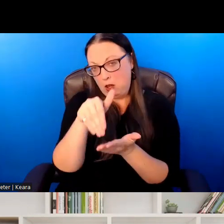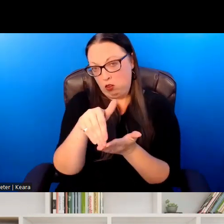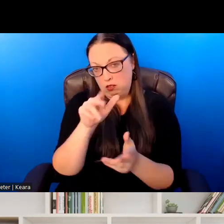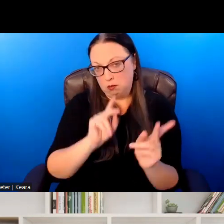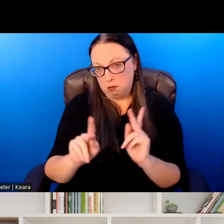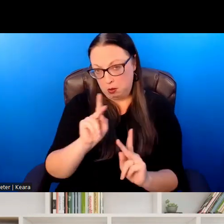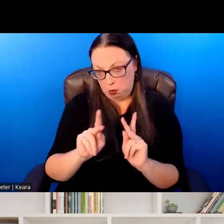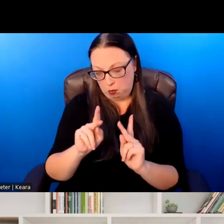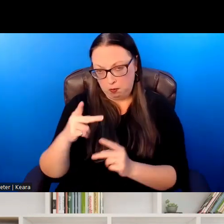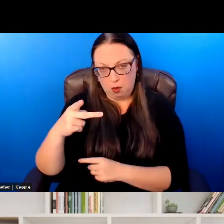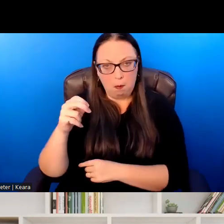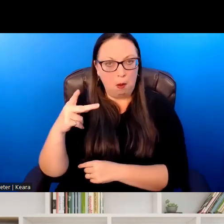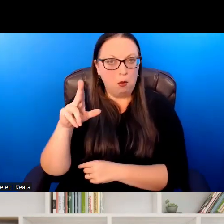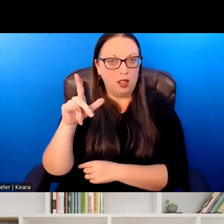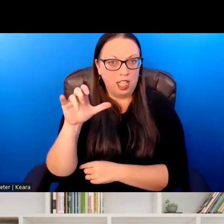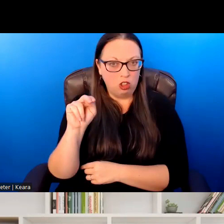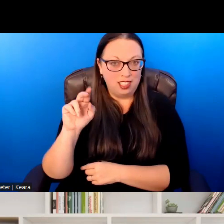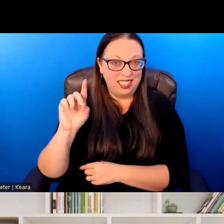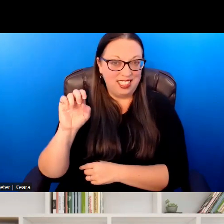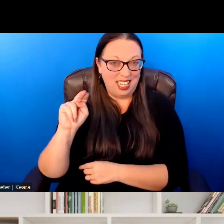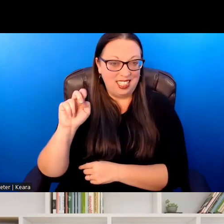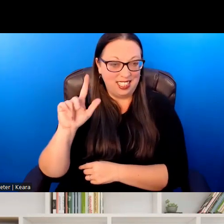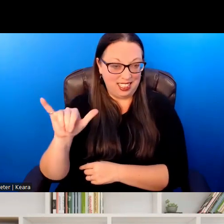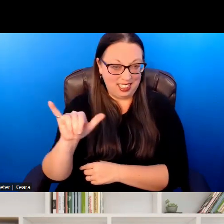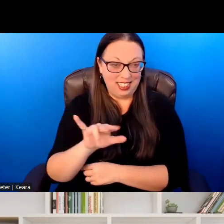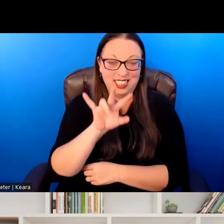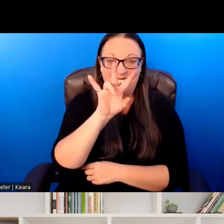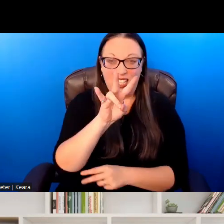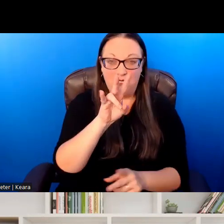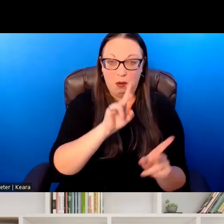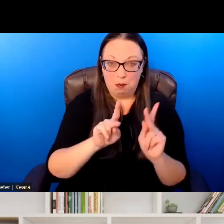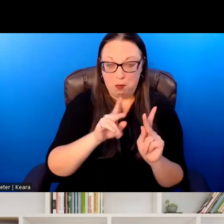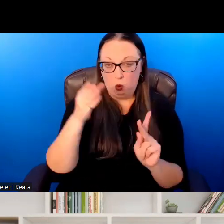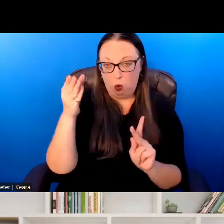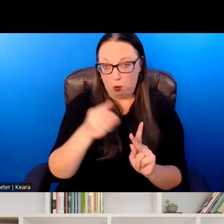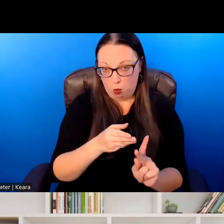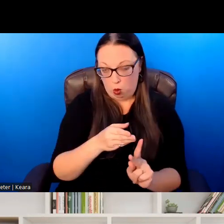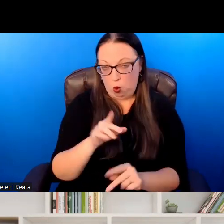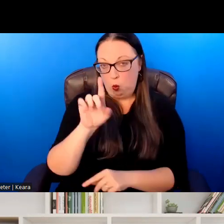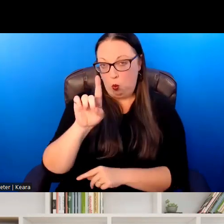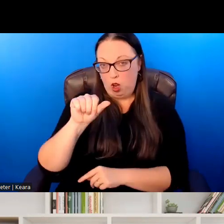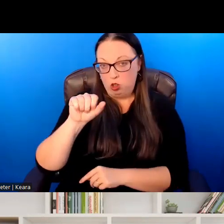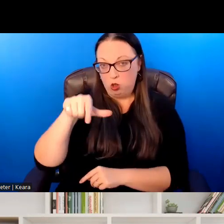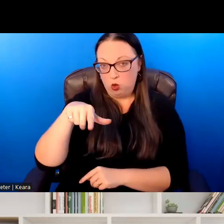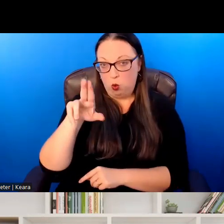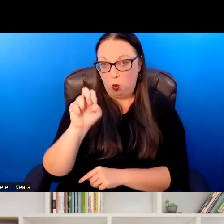The population density in Montana is 7 people per square mile, over